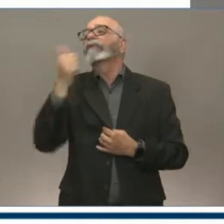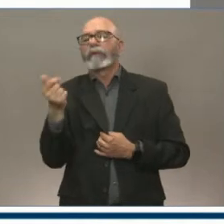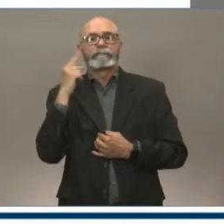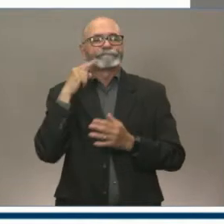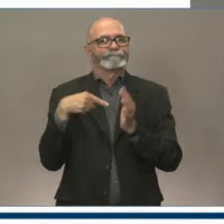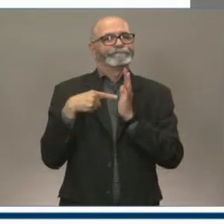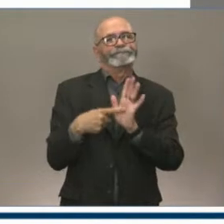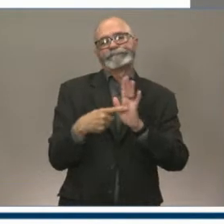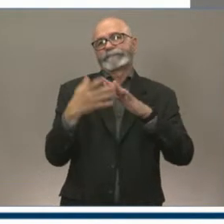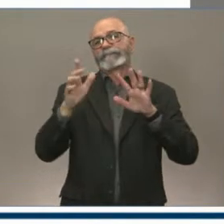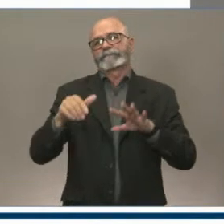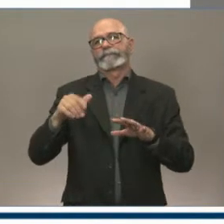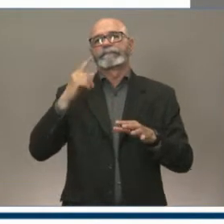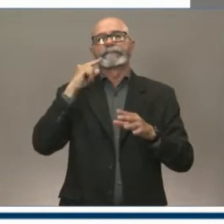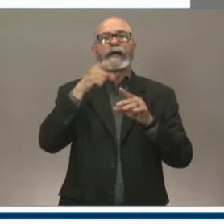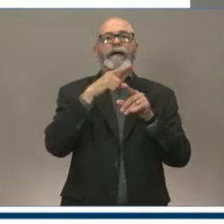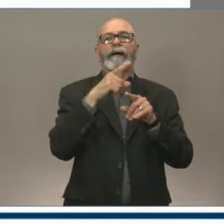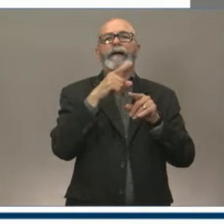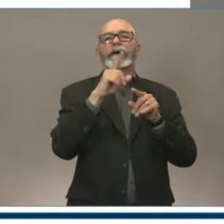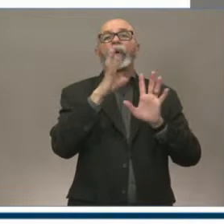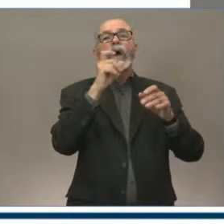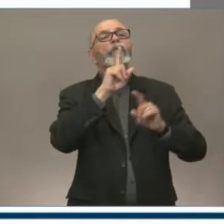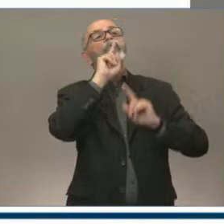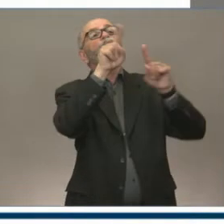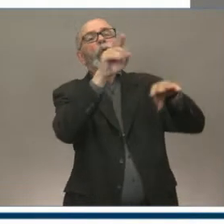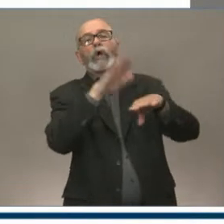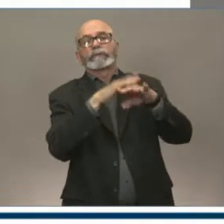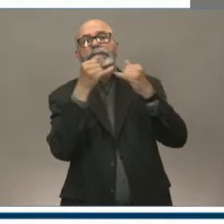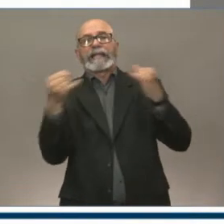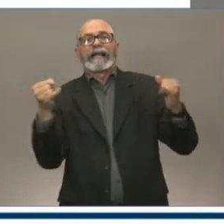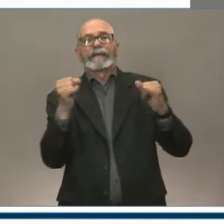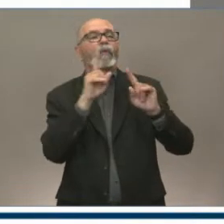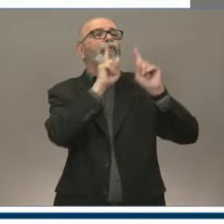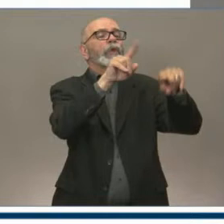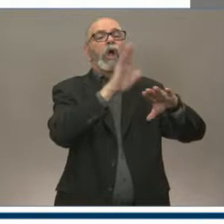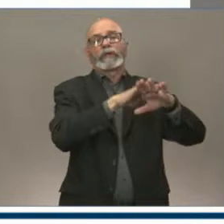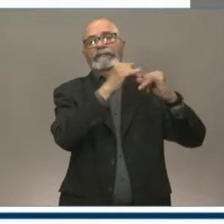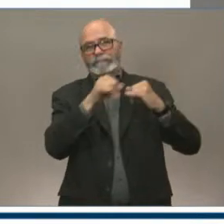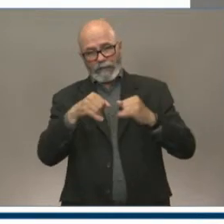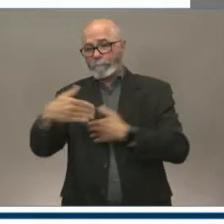provide virtual ordering, delivery, or doorside or curbside pickup.